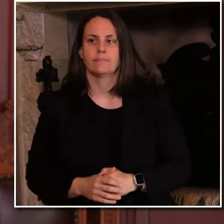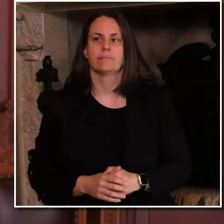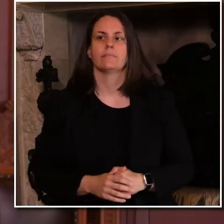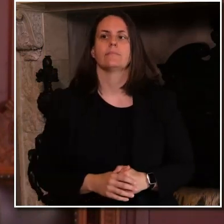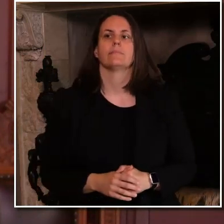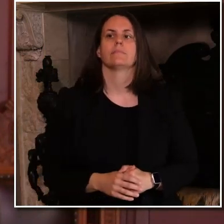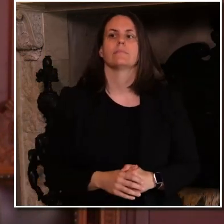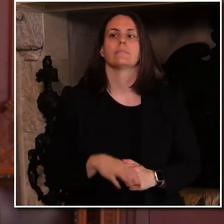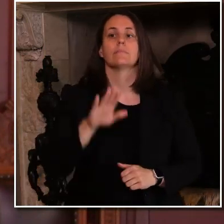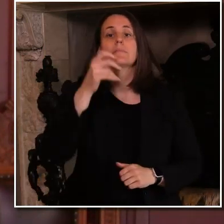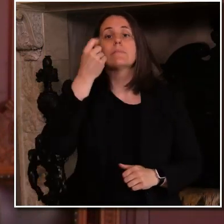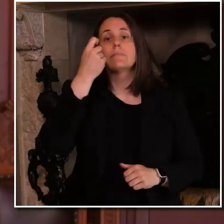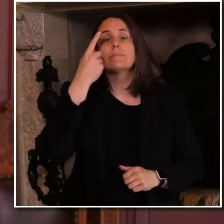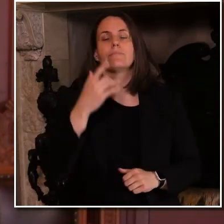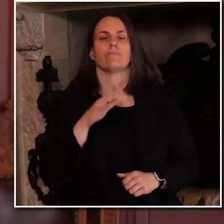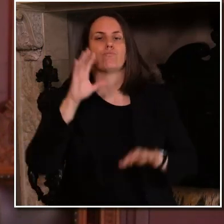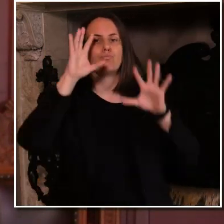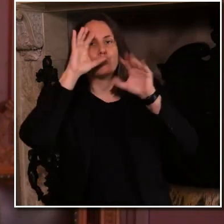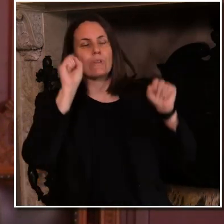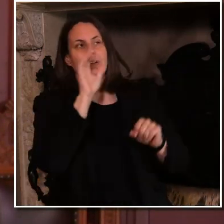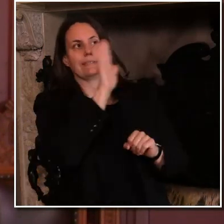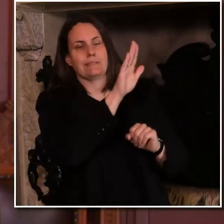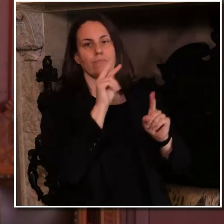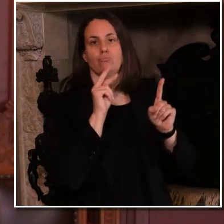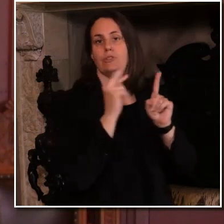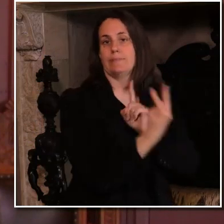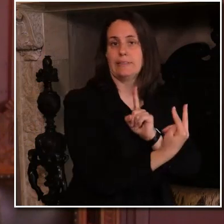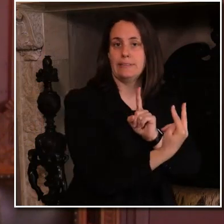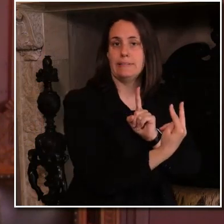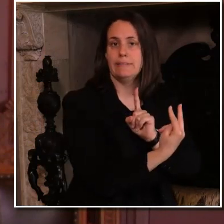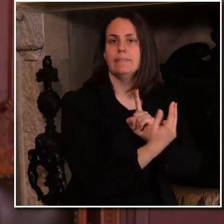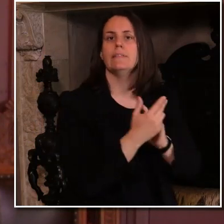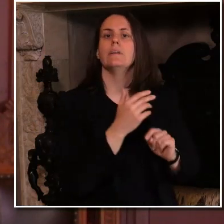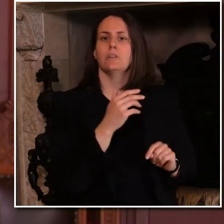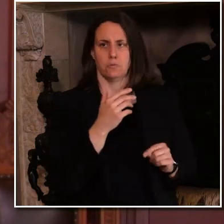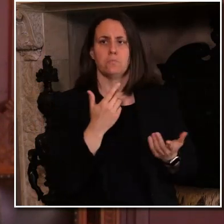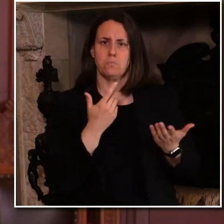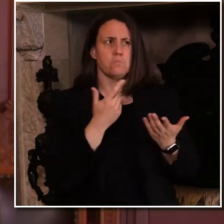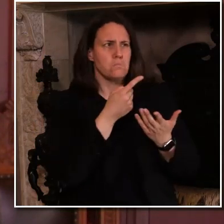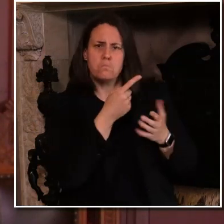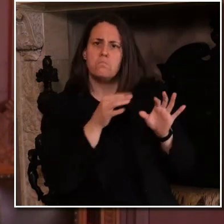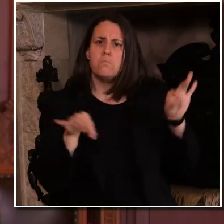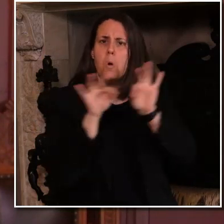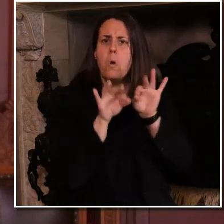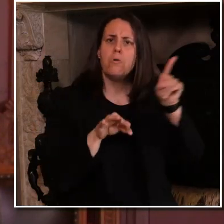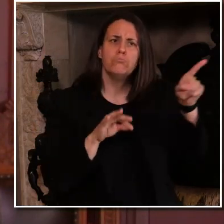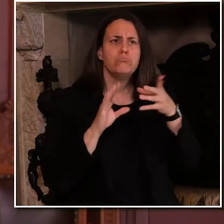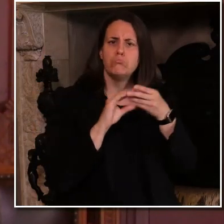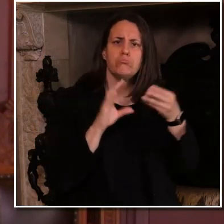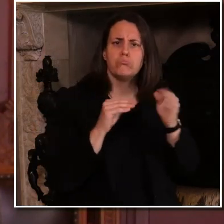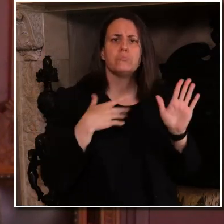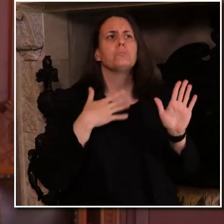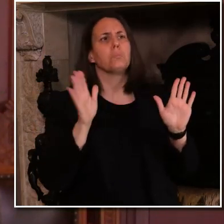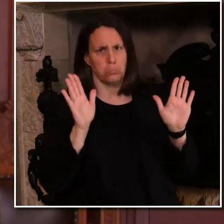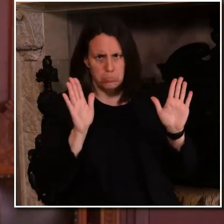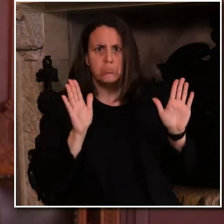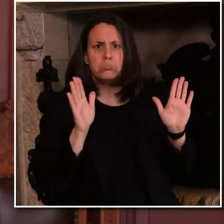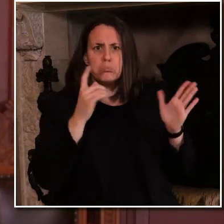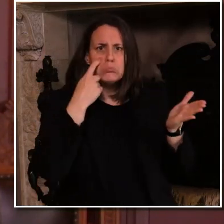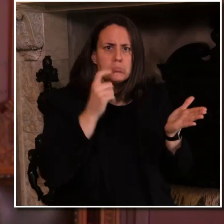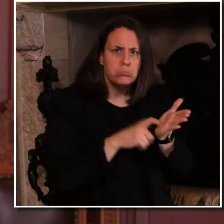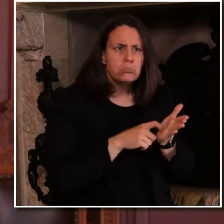outreach on this issue, order on this issue is important for making sure that our supply chain is good and make sure that we